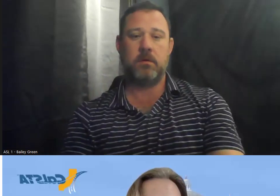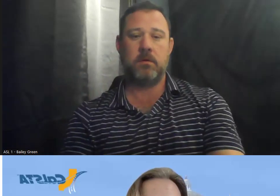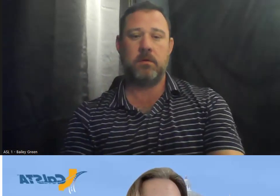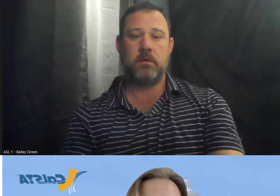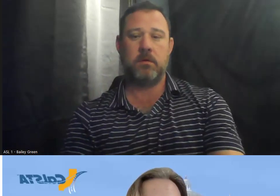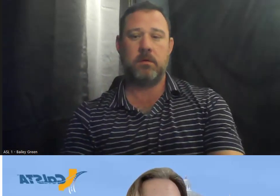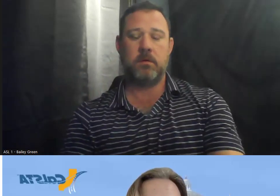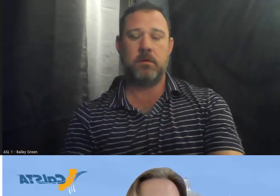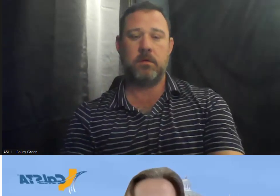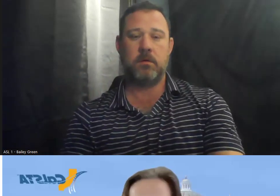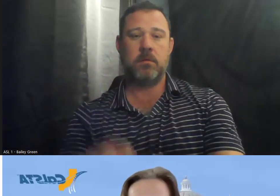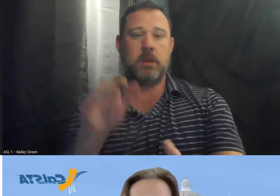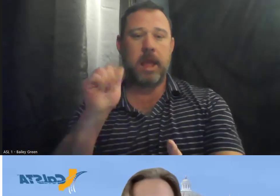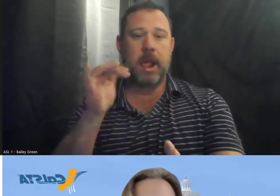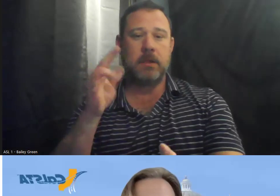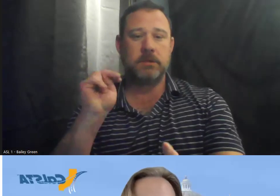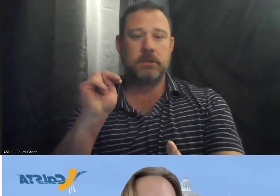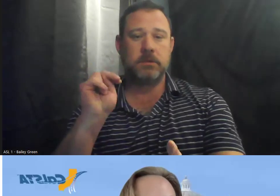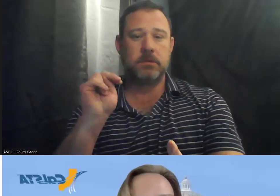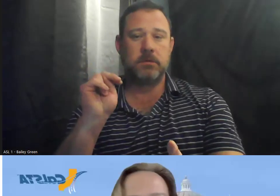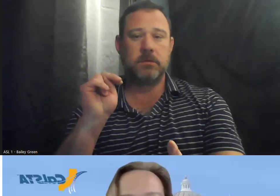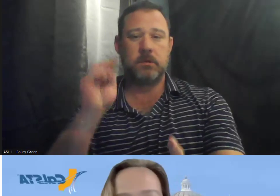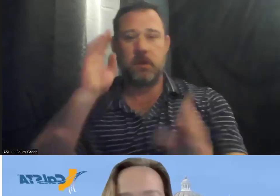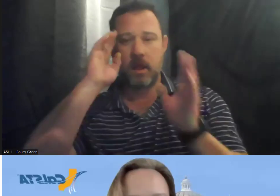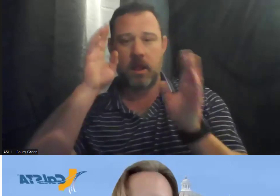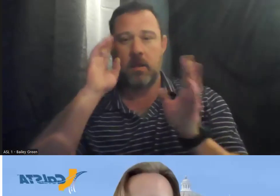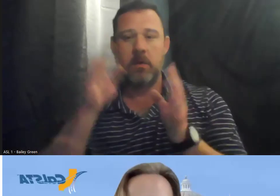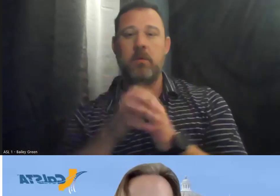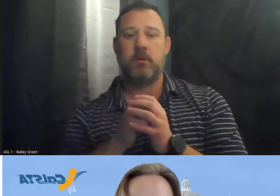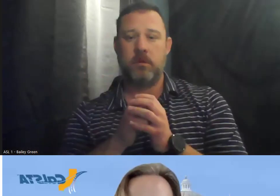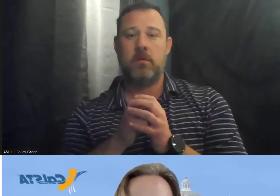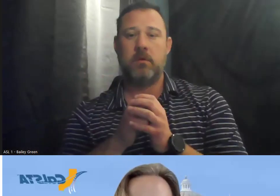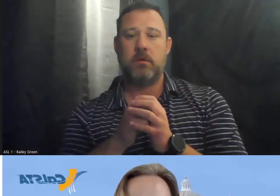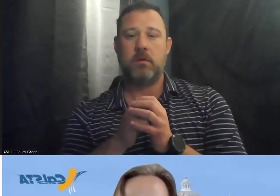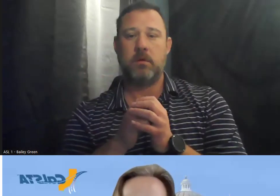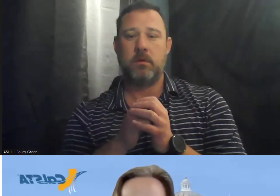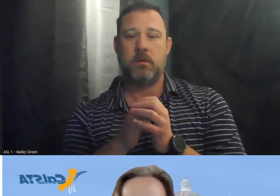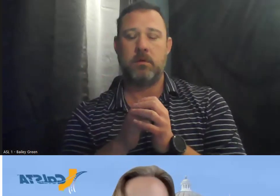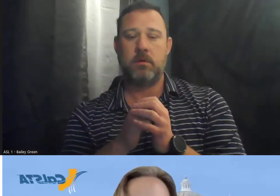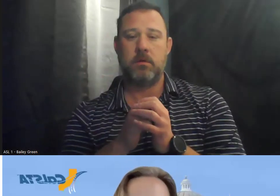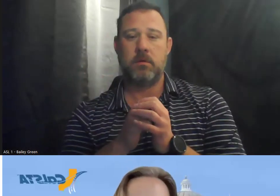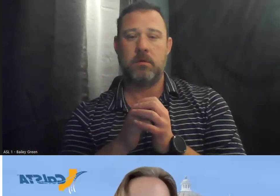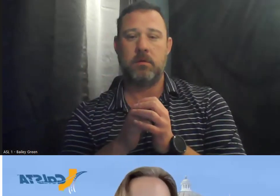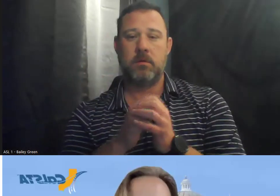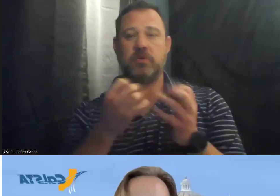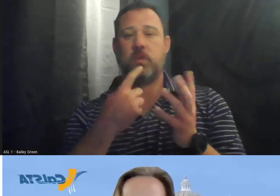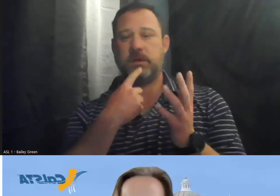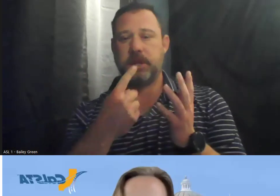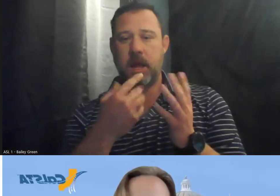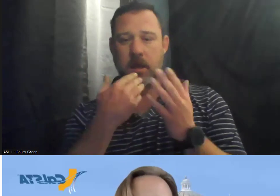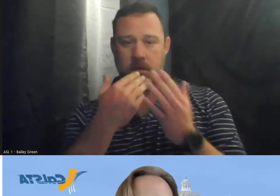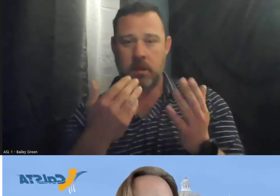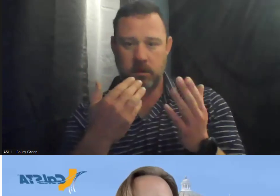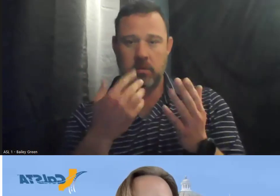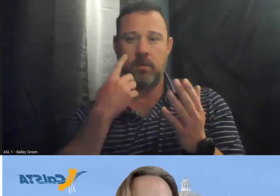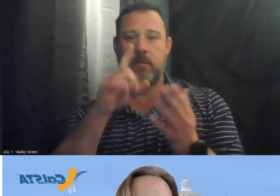up, Allison. Hi there. Thank you. I'm going to just say thank you all for